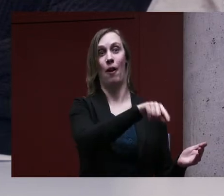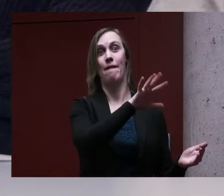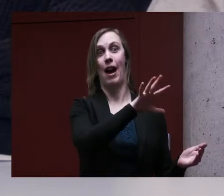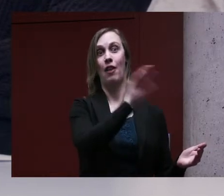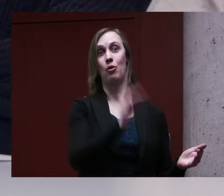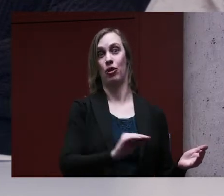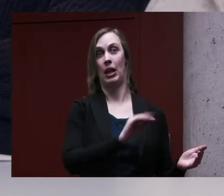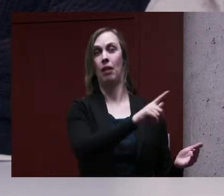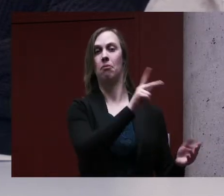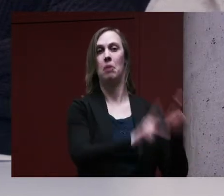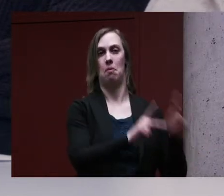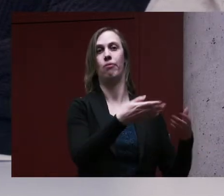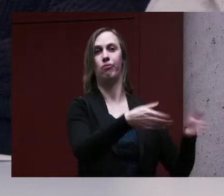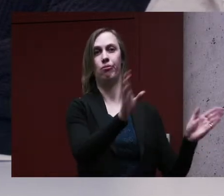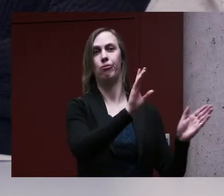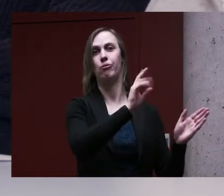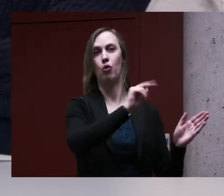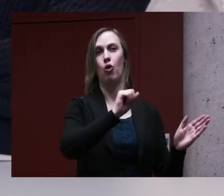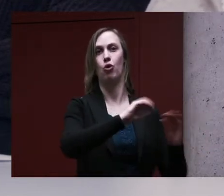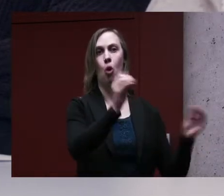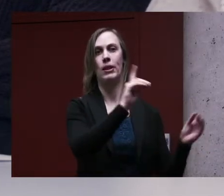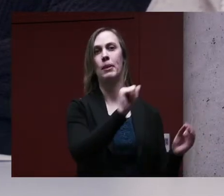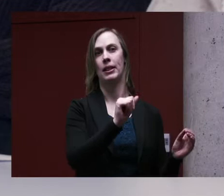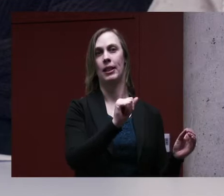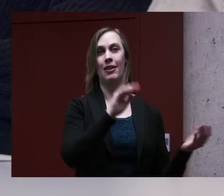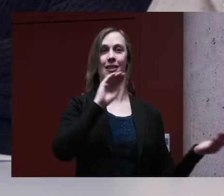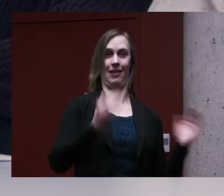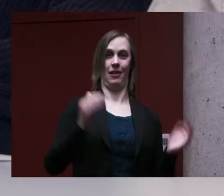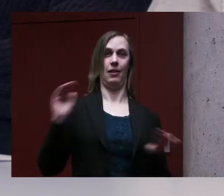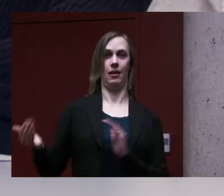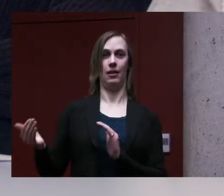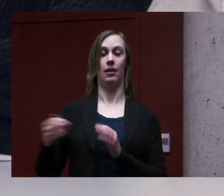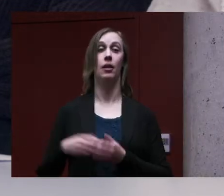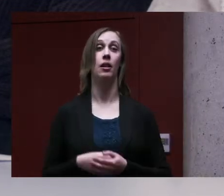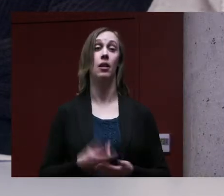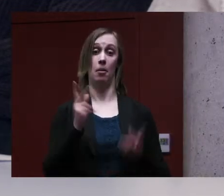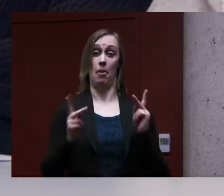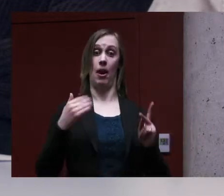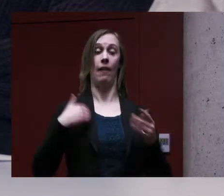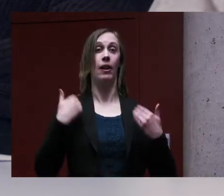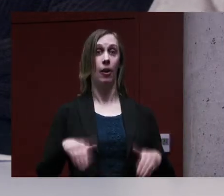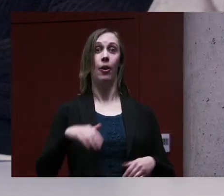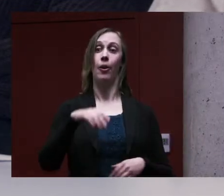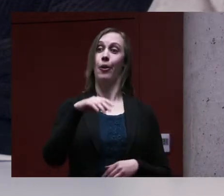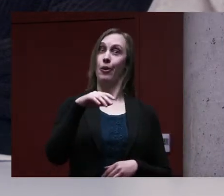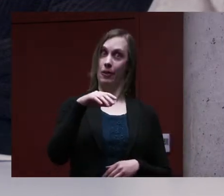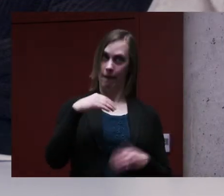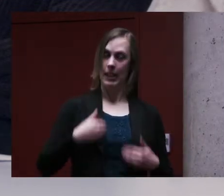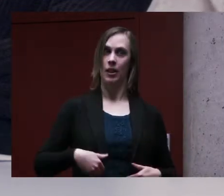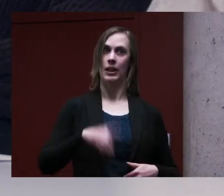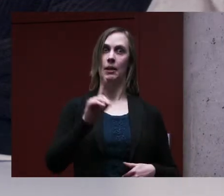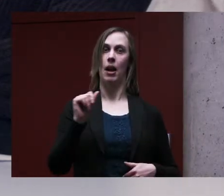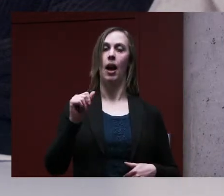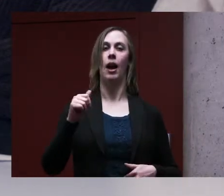72.5% for Nova Scotians without a disability. Many of the people with severe physical disabilities either continue to have